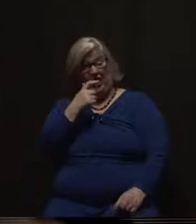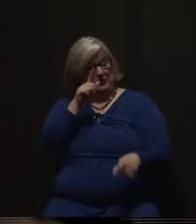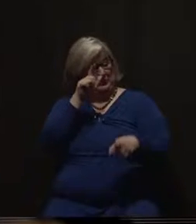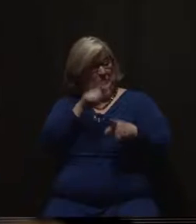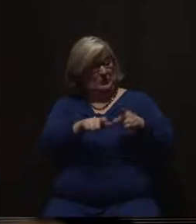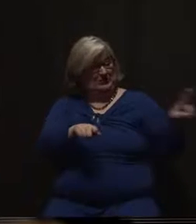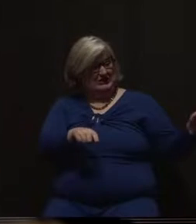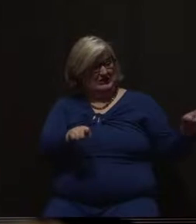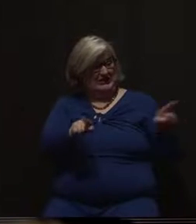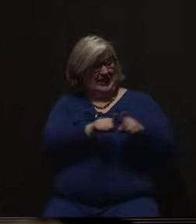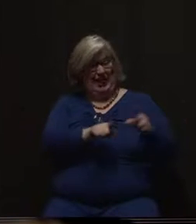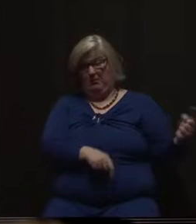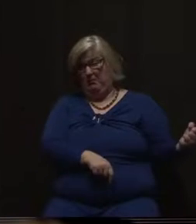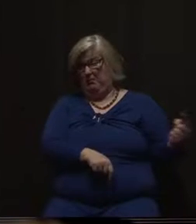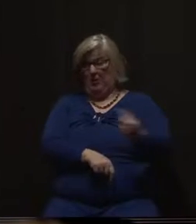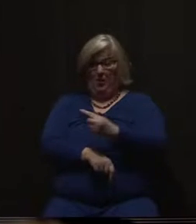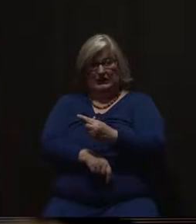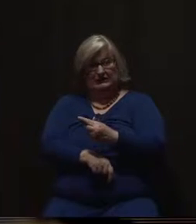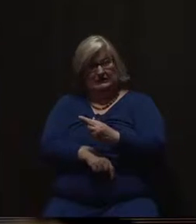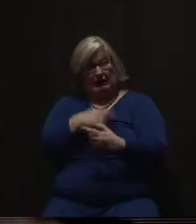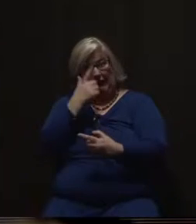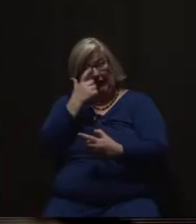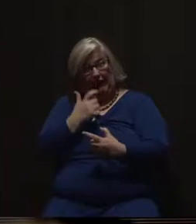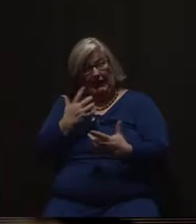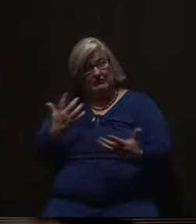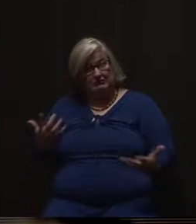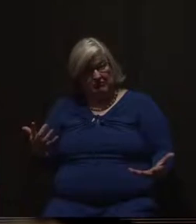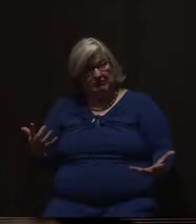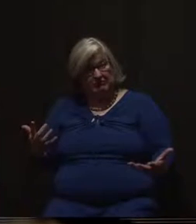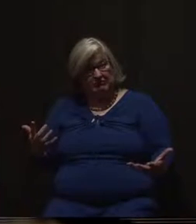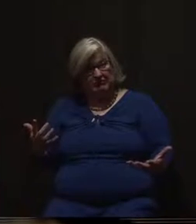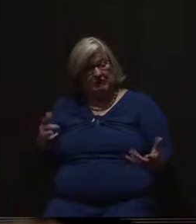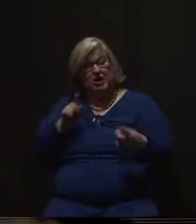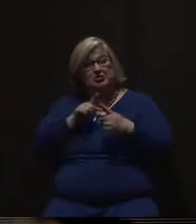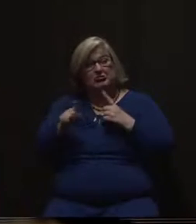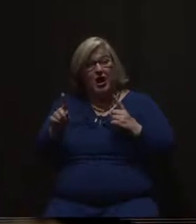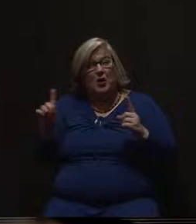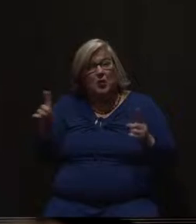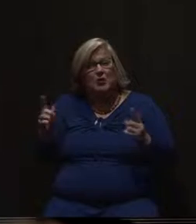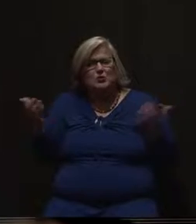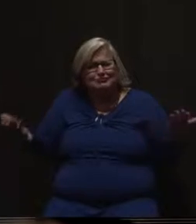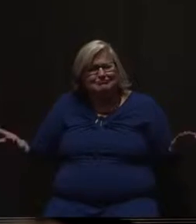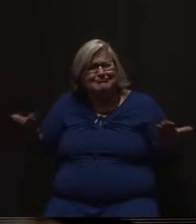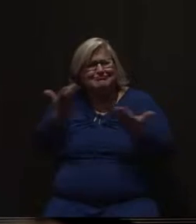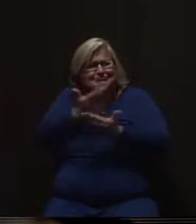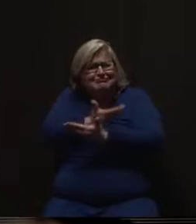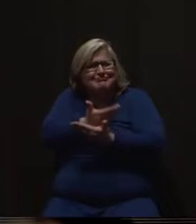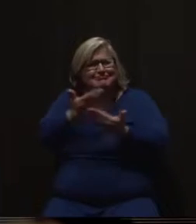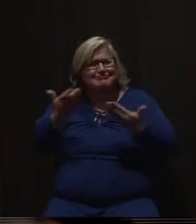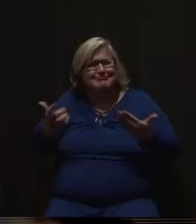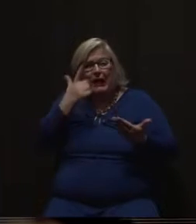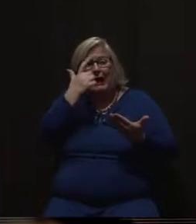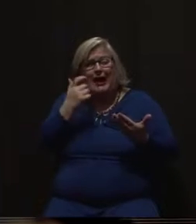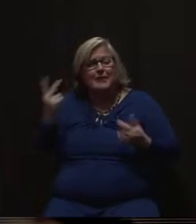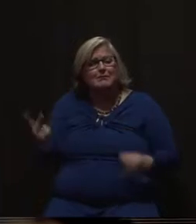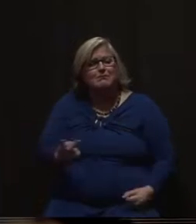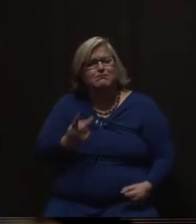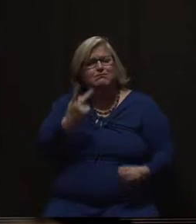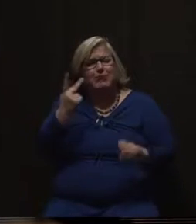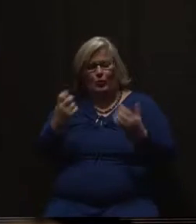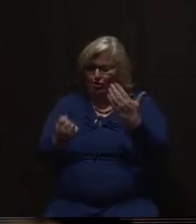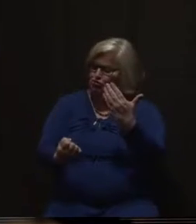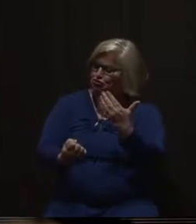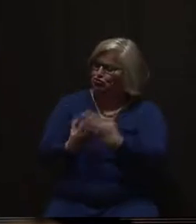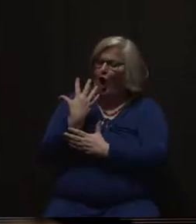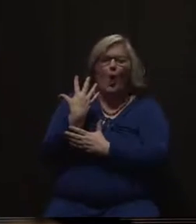true, and we should still try to talk to each other in a way that we can both all grow,